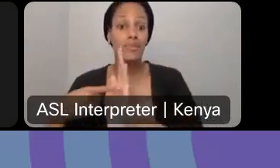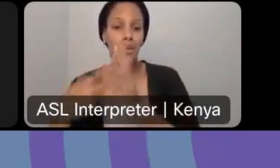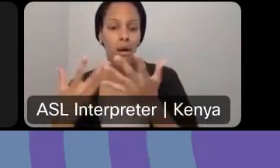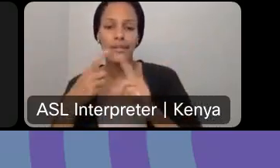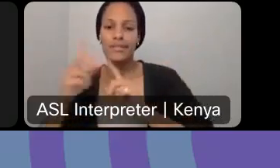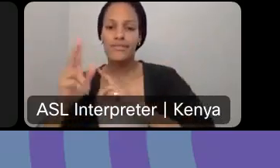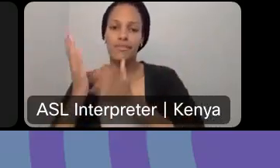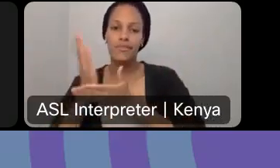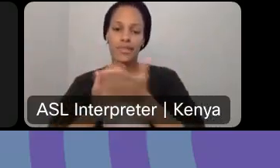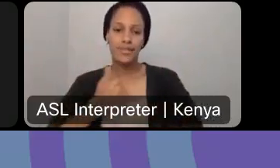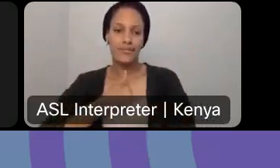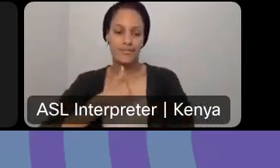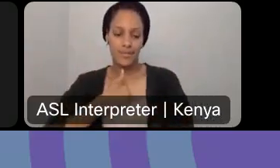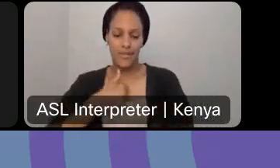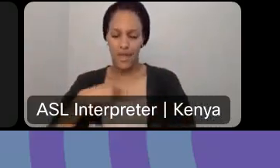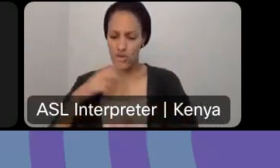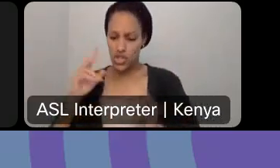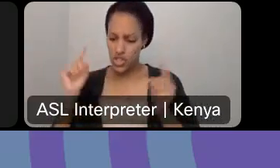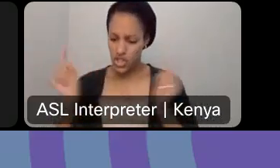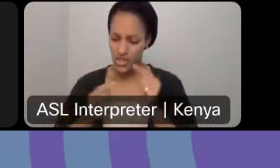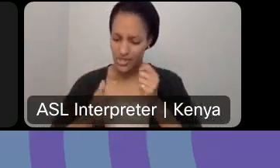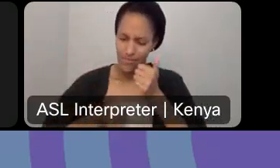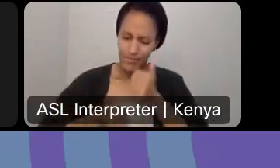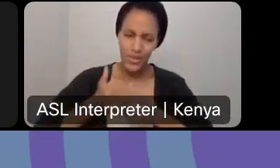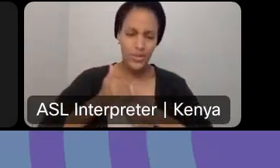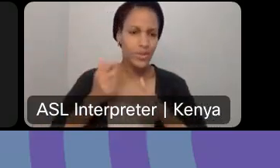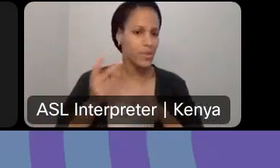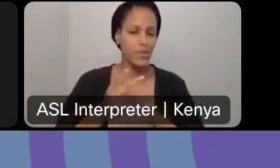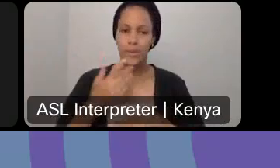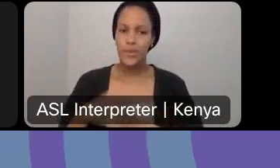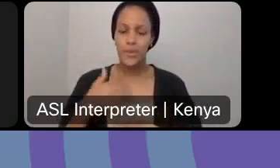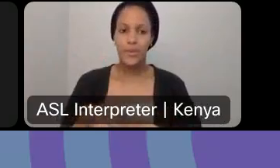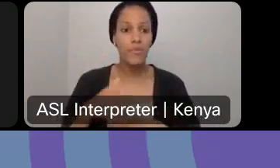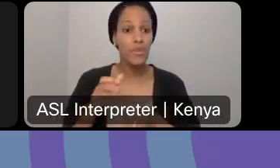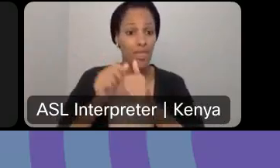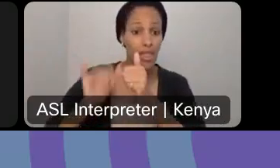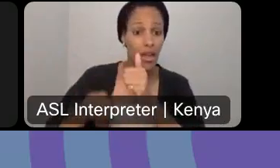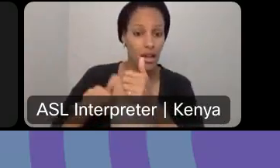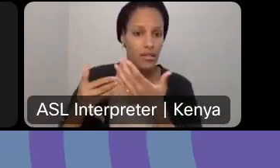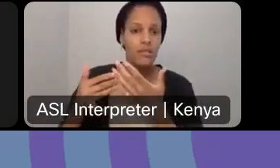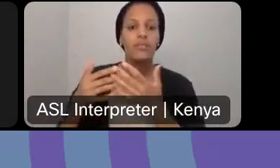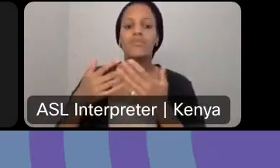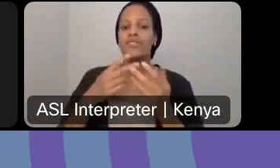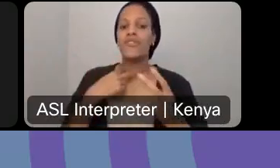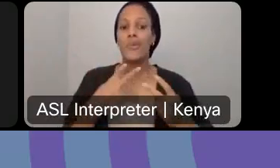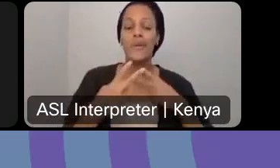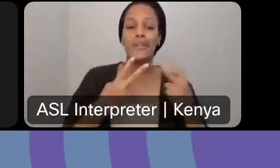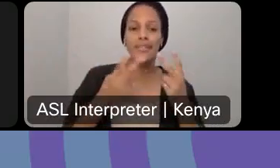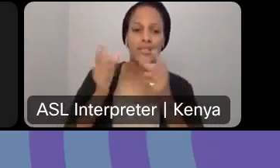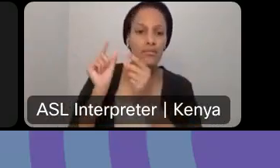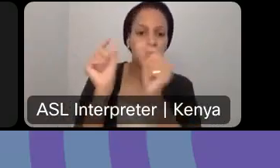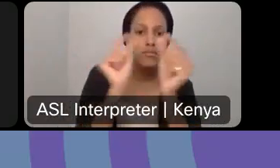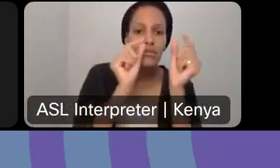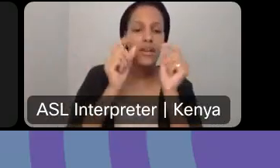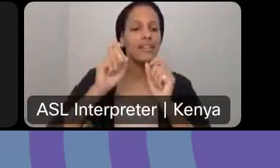me that had been hurt most profoundly. And as such, it was these voices that needed to be shown